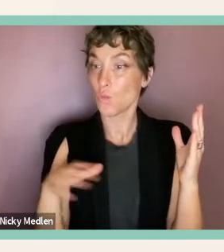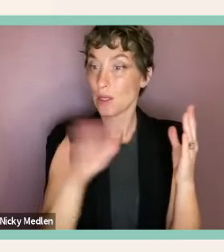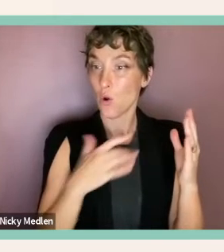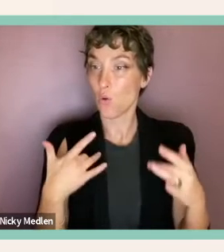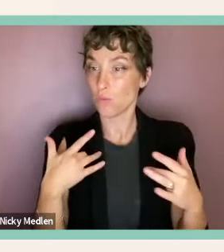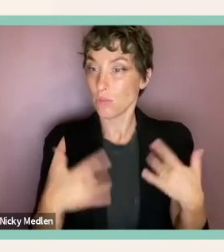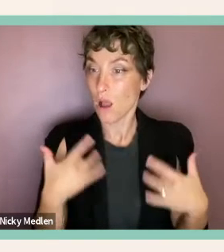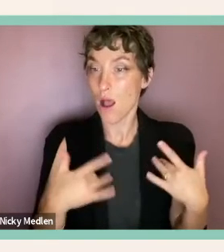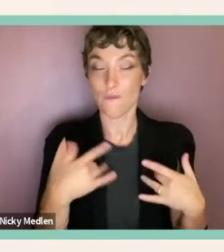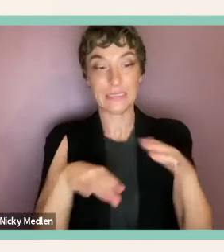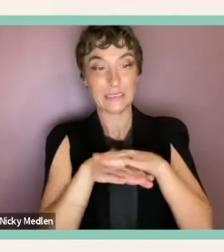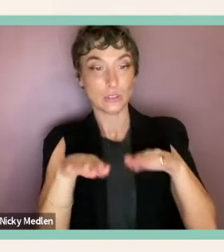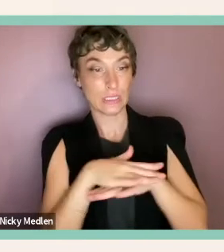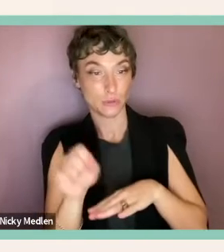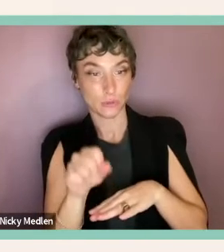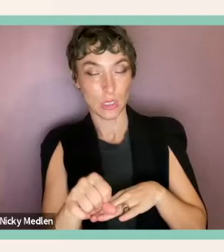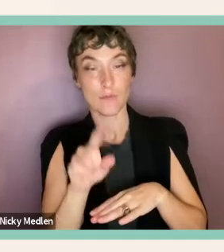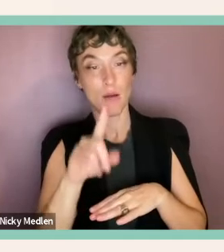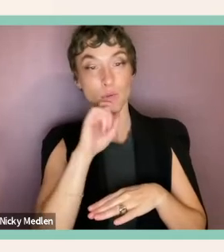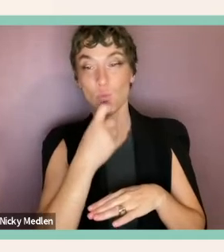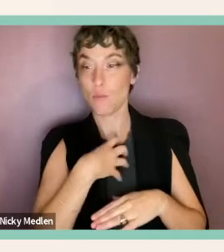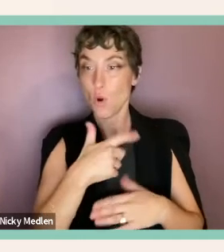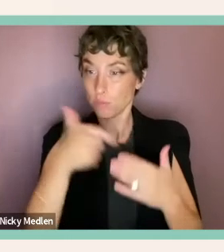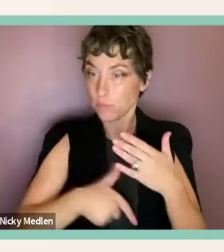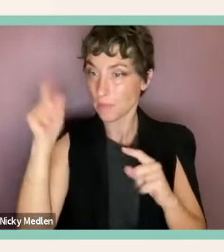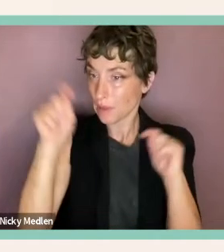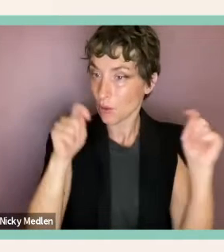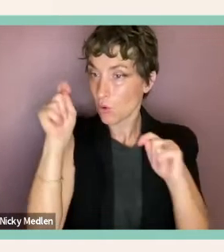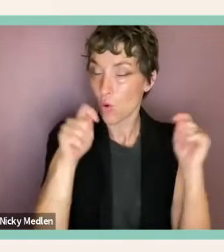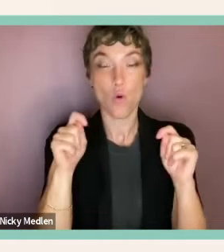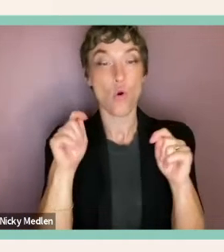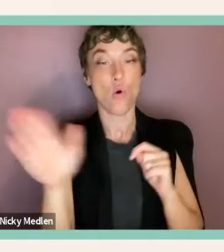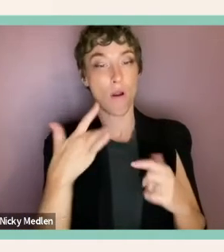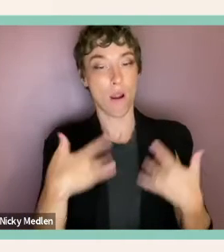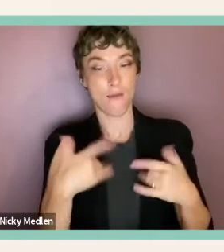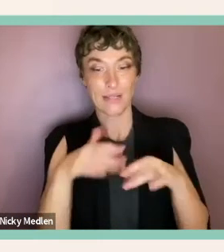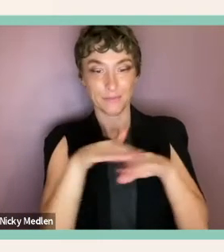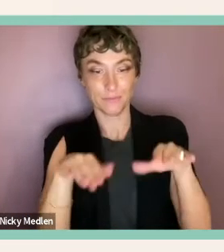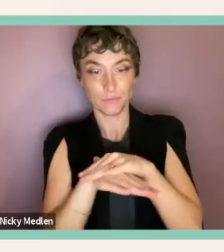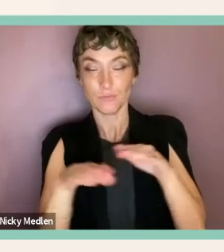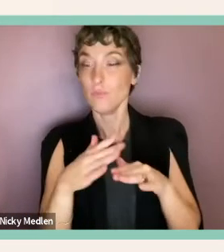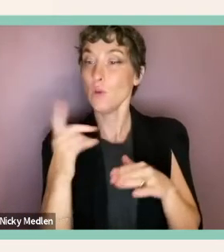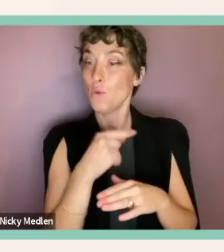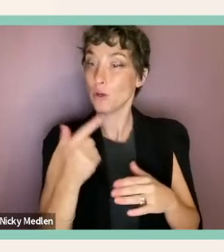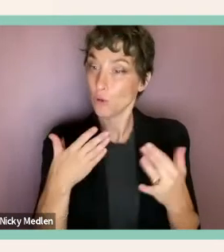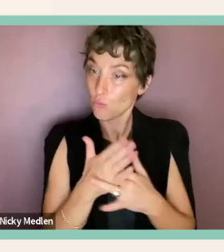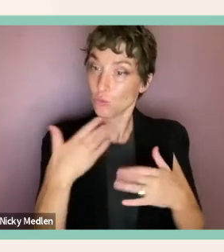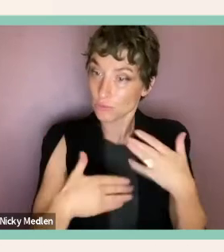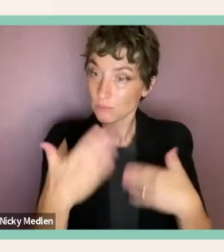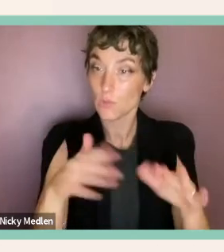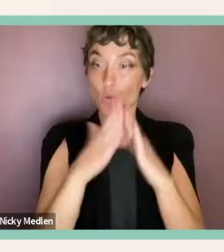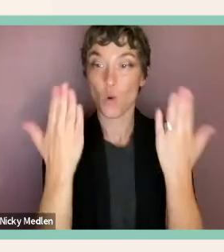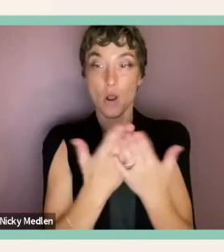intersectional lives, but we're just going to take it a bit further to the theory. So all our lives are intersectional. All of us, as we move through the world, as we just exist, we